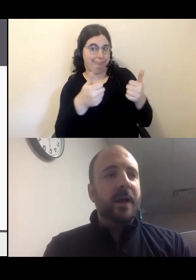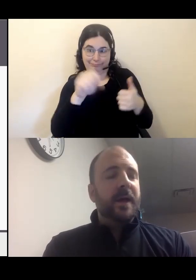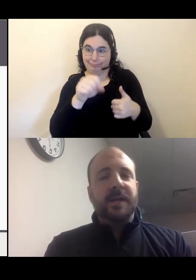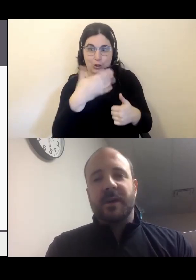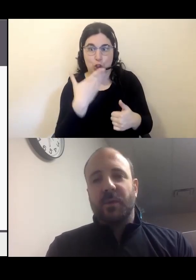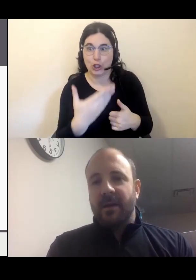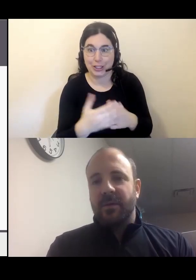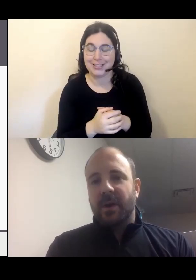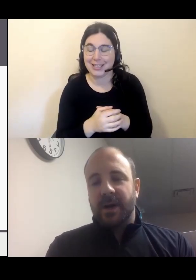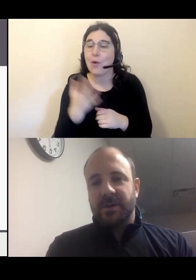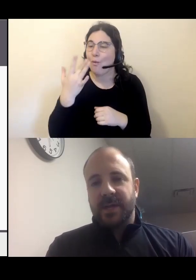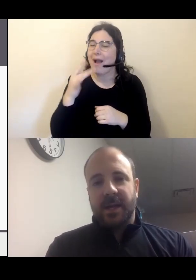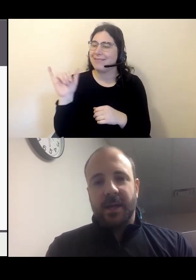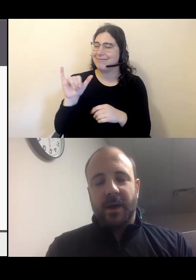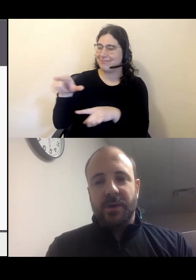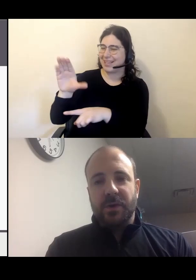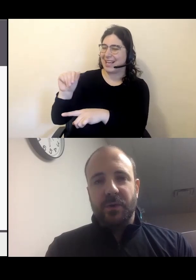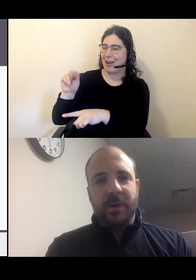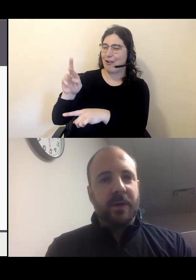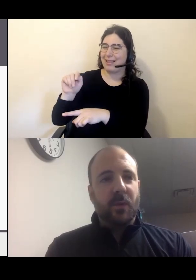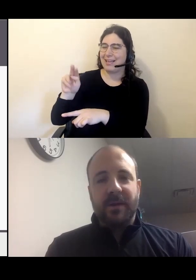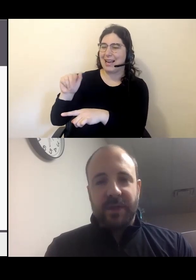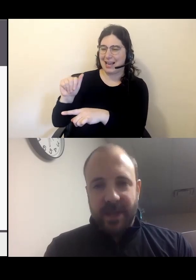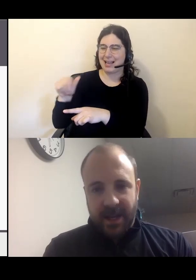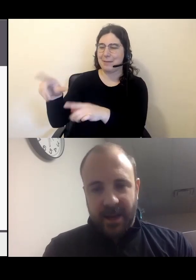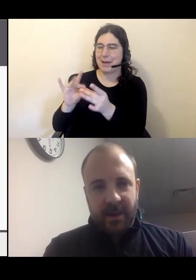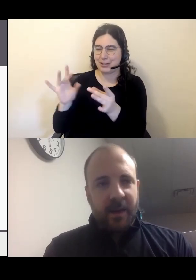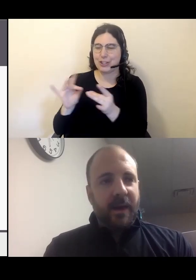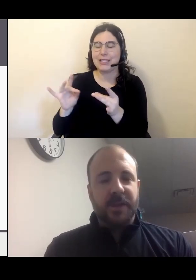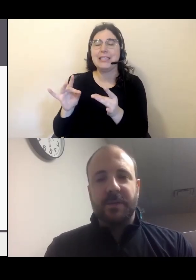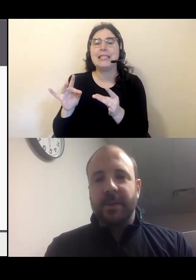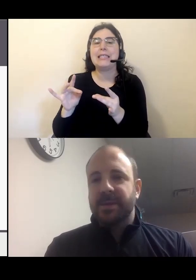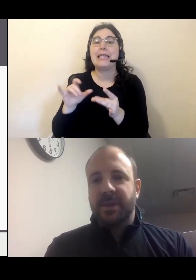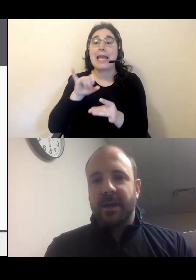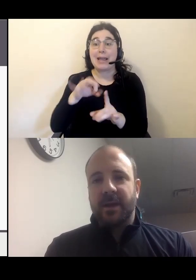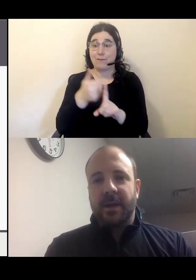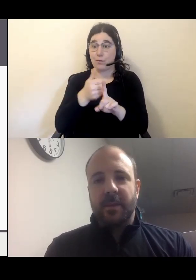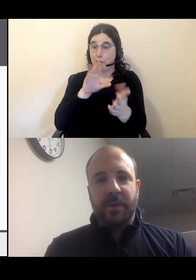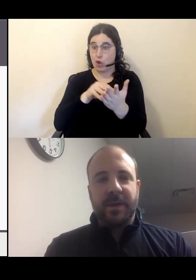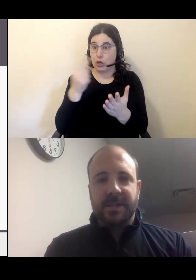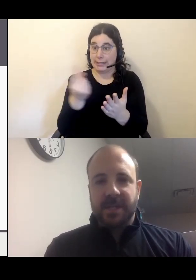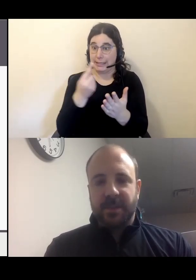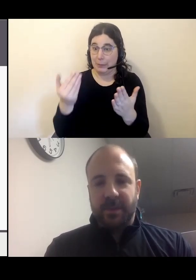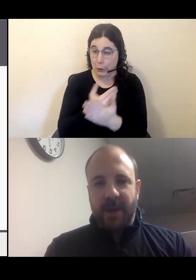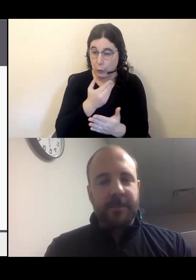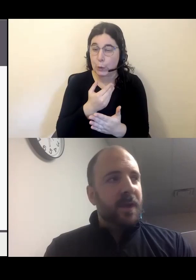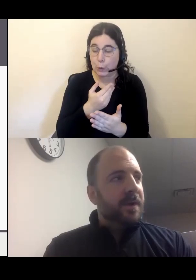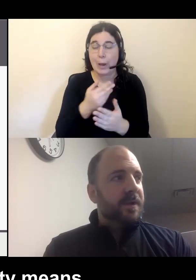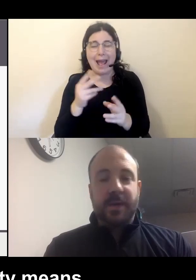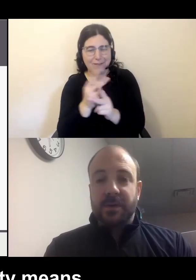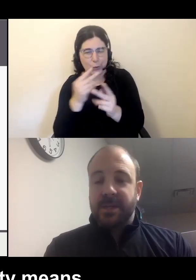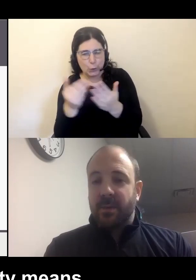beginning is that whenever you're undertaking a new way of thinking, and to be able to think in both an accessible